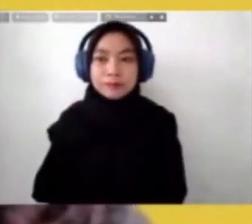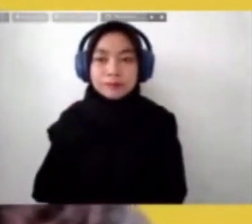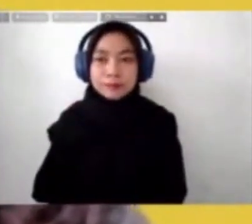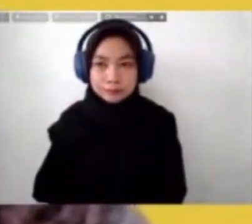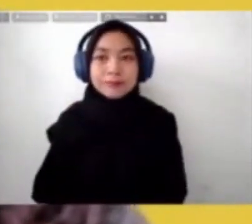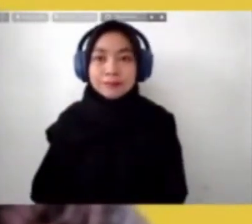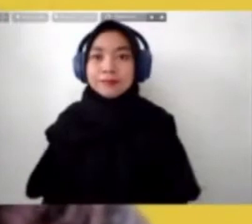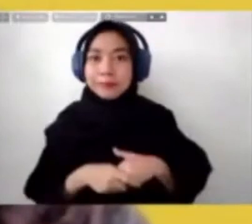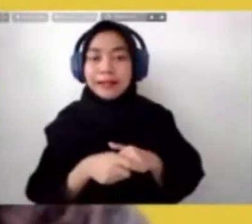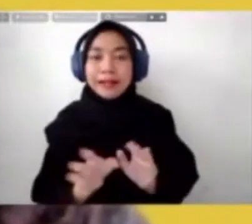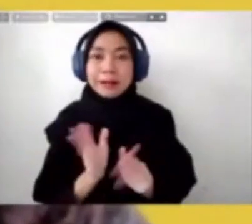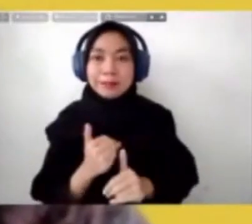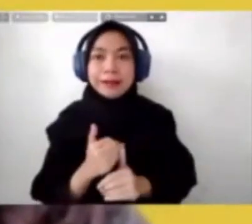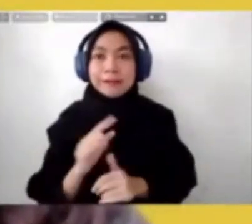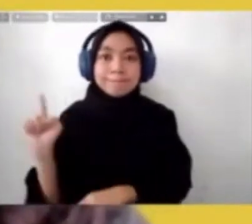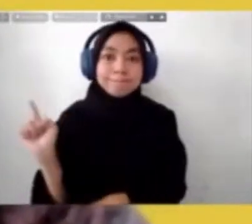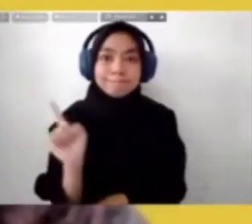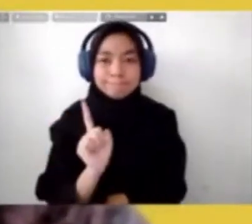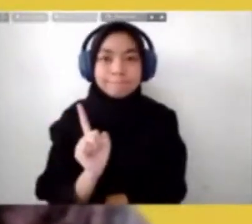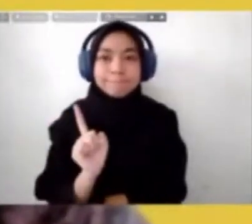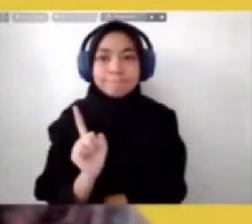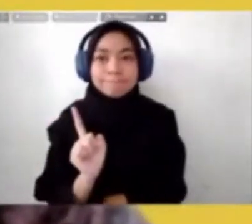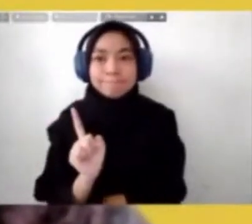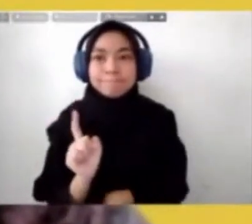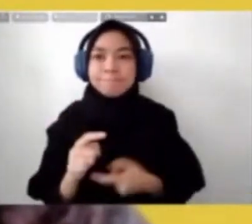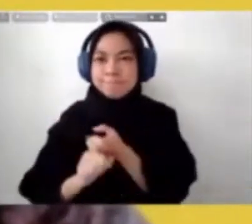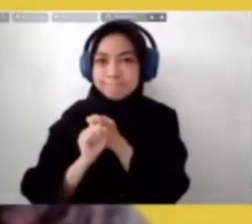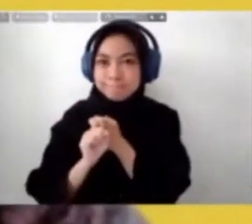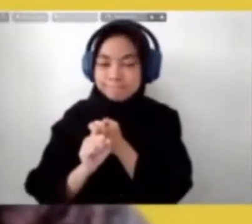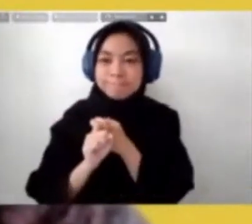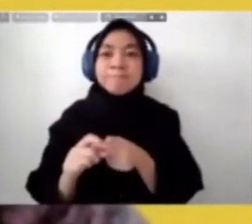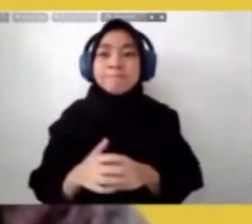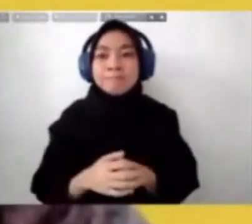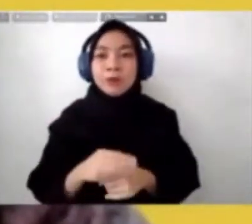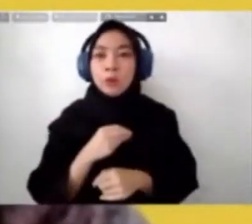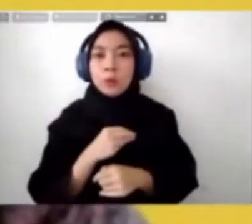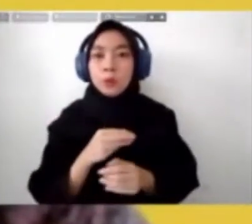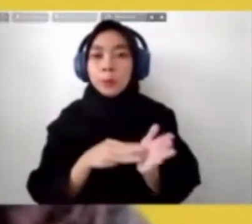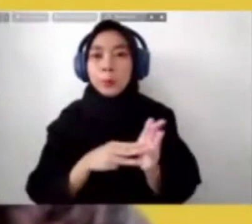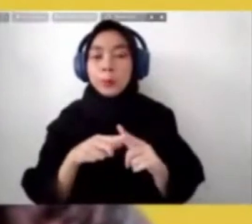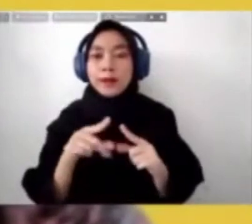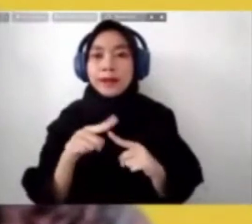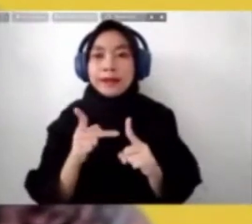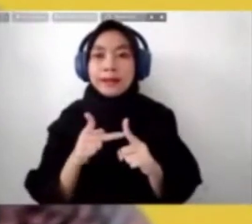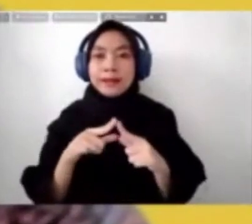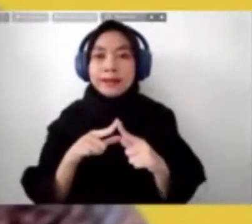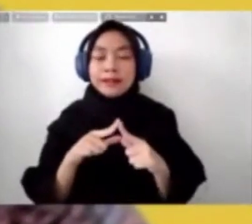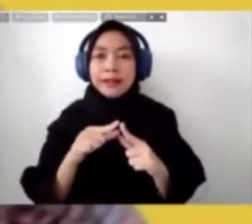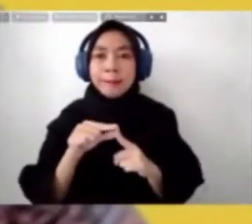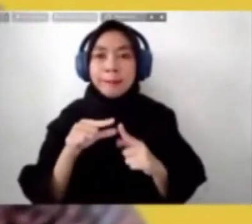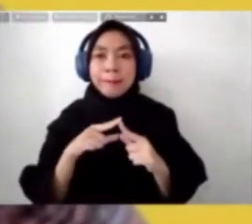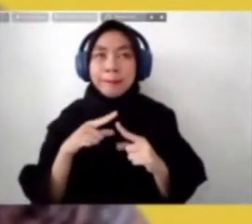next speaker, my dear friend, Dr. Marta Patricia Zarza Delgado. Before I explain